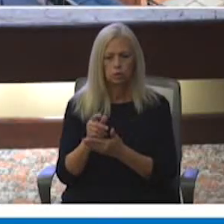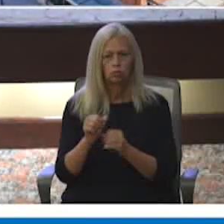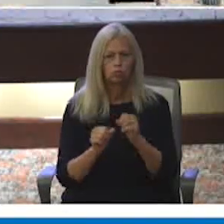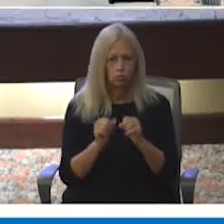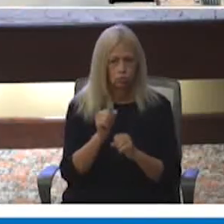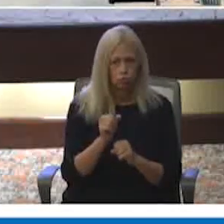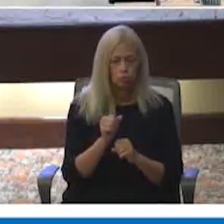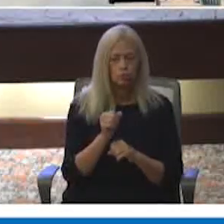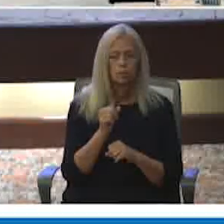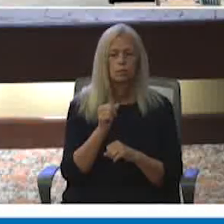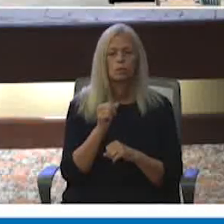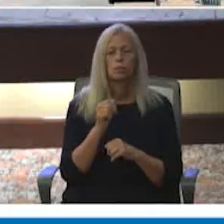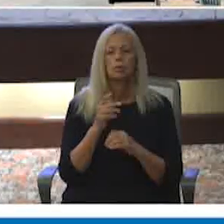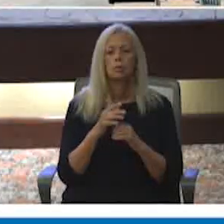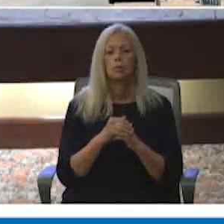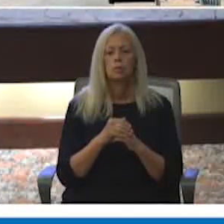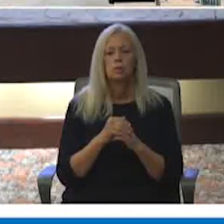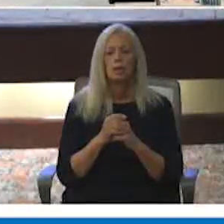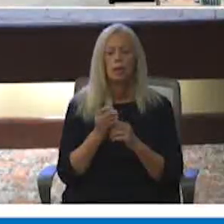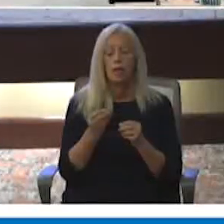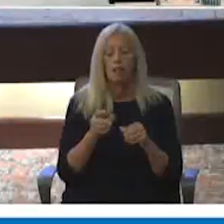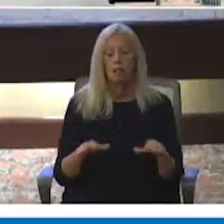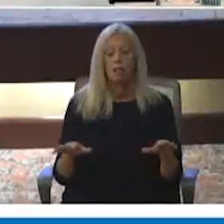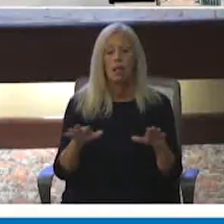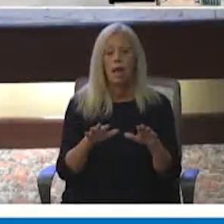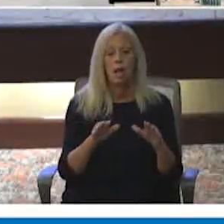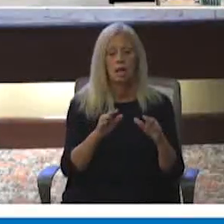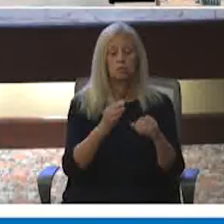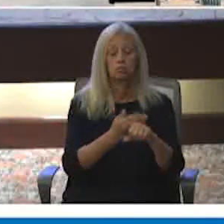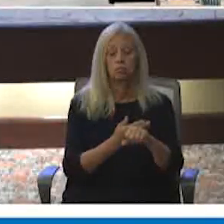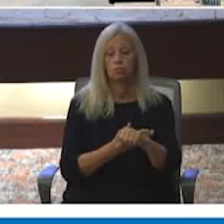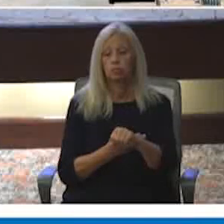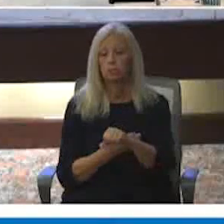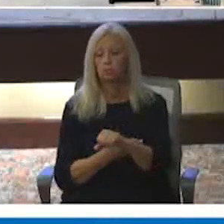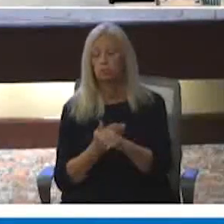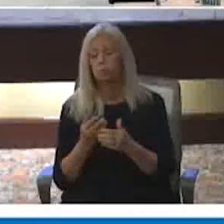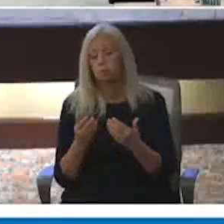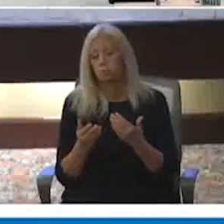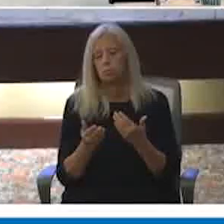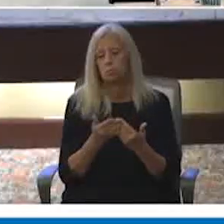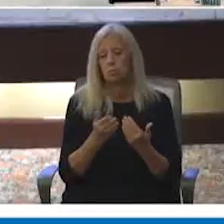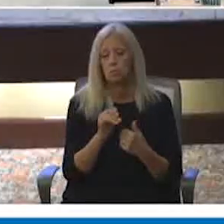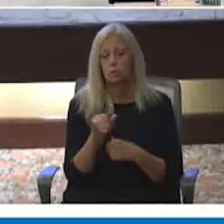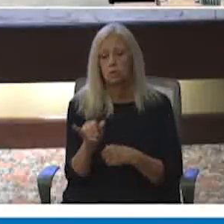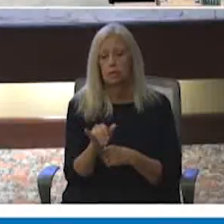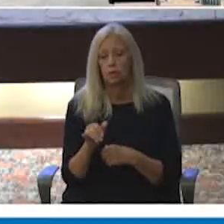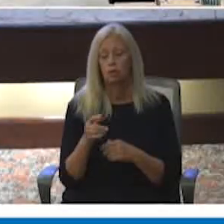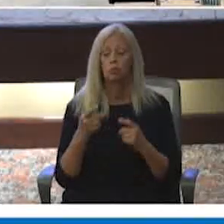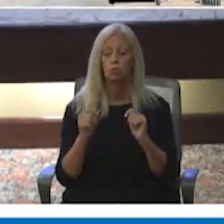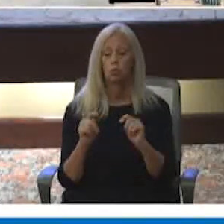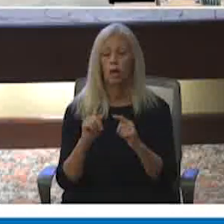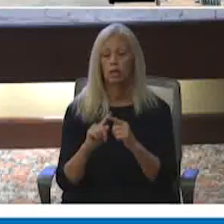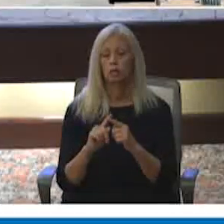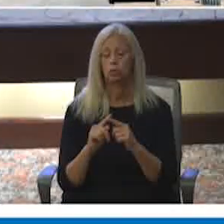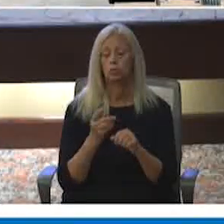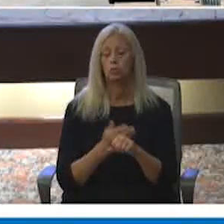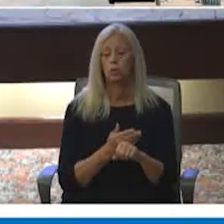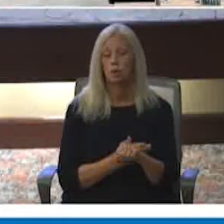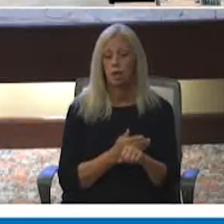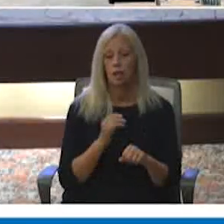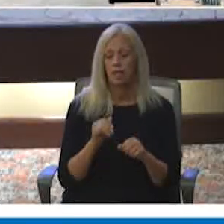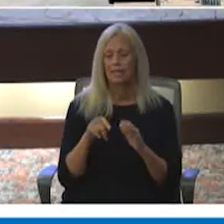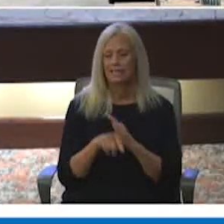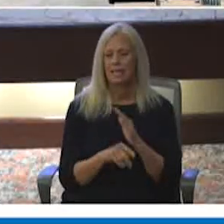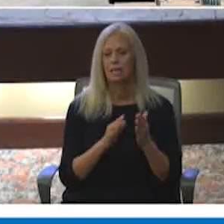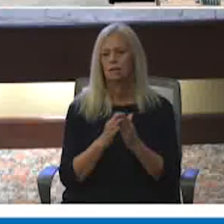introduced. Landscaping, similar. We have tried to beef up the requirements downtown. You don't